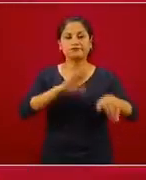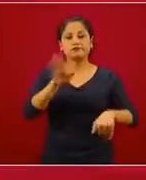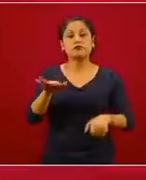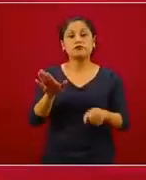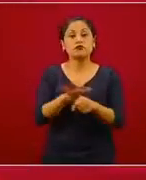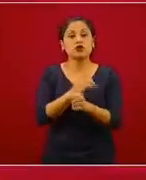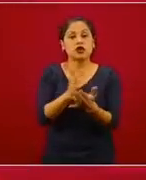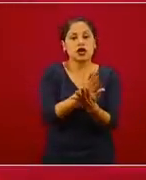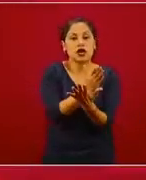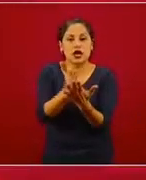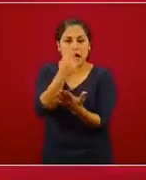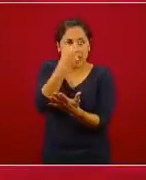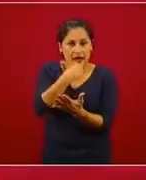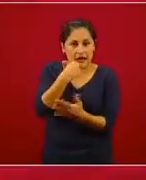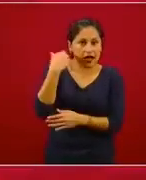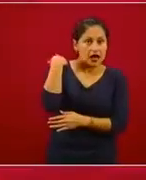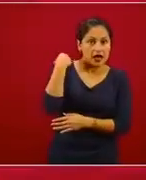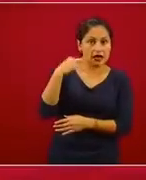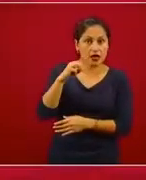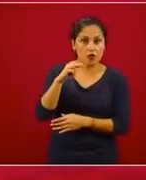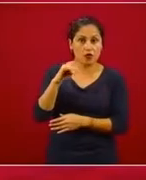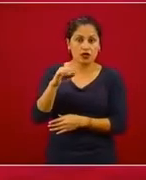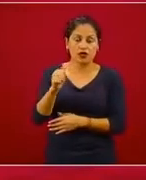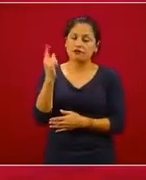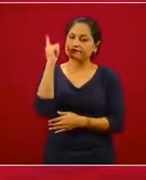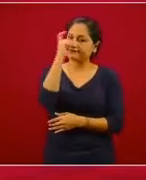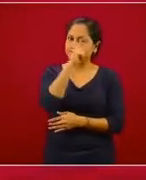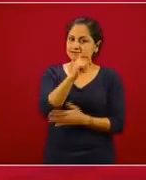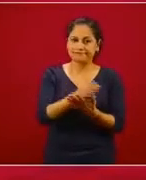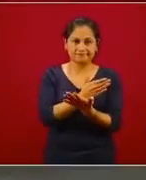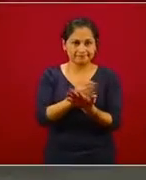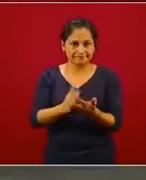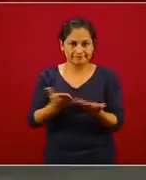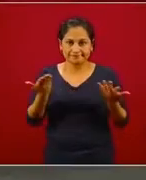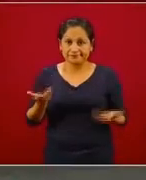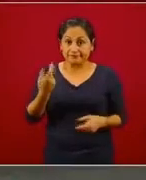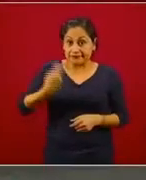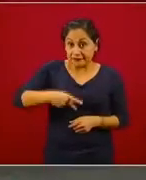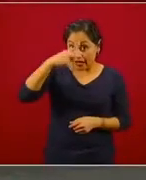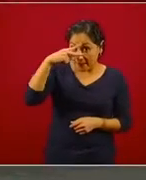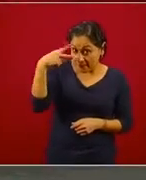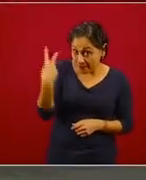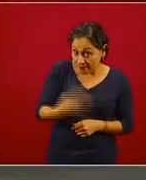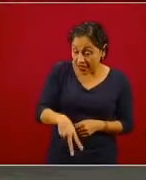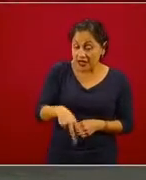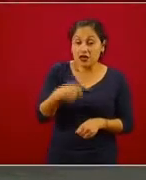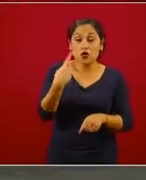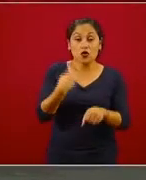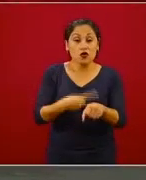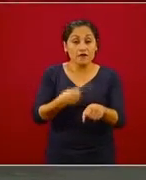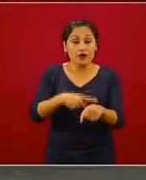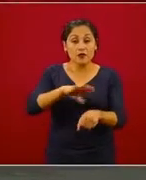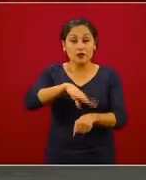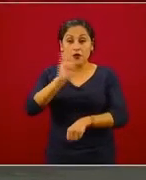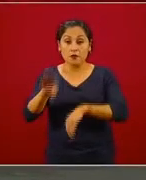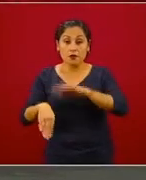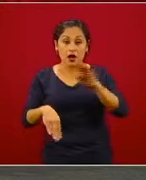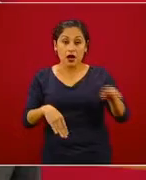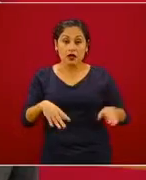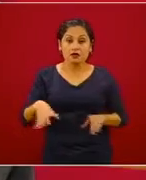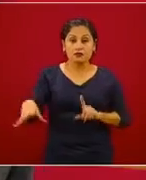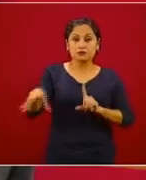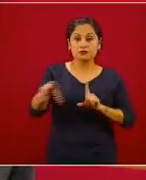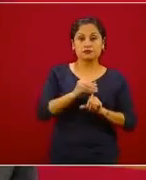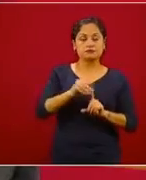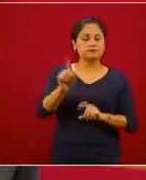of years. Pneumonia is put together with some other causes because we cannot tell all the time if it is